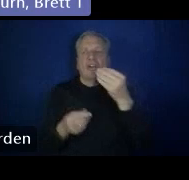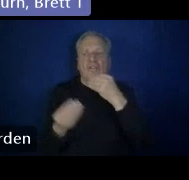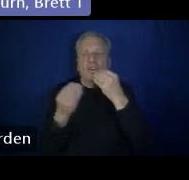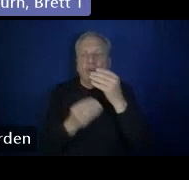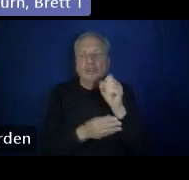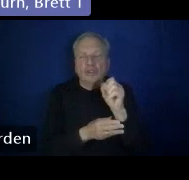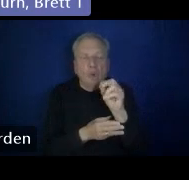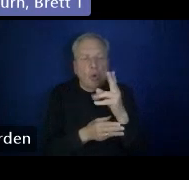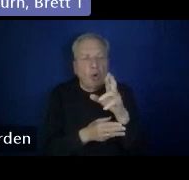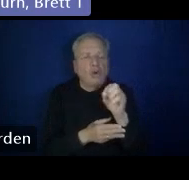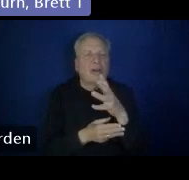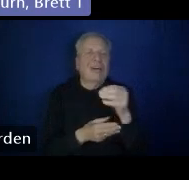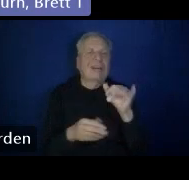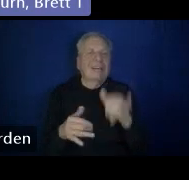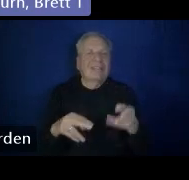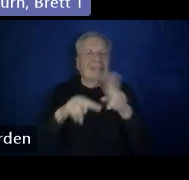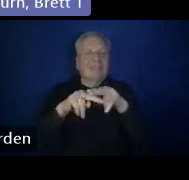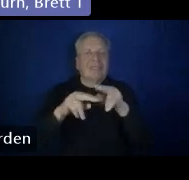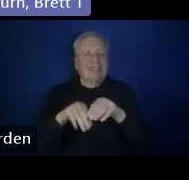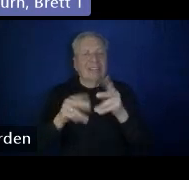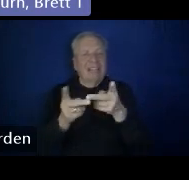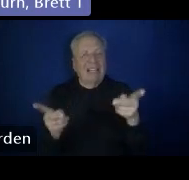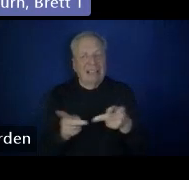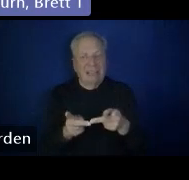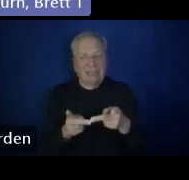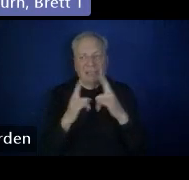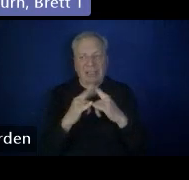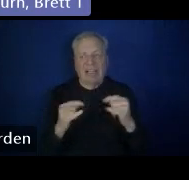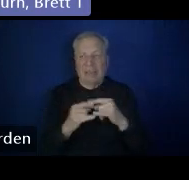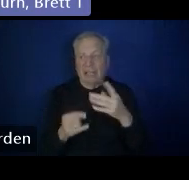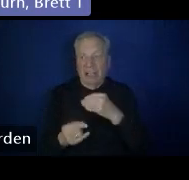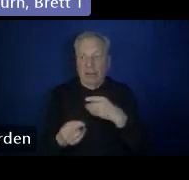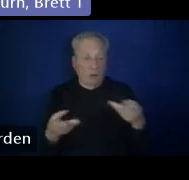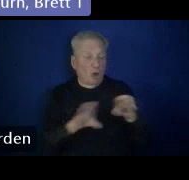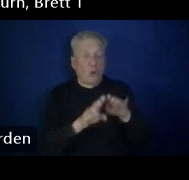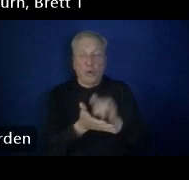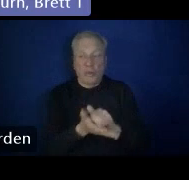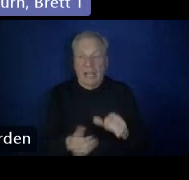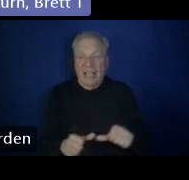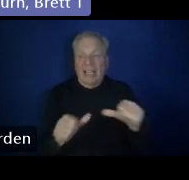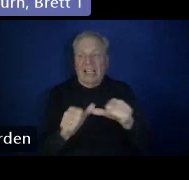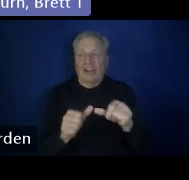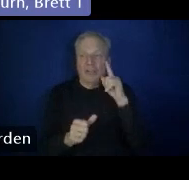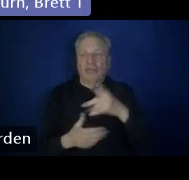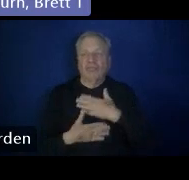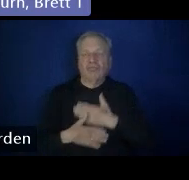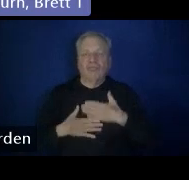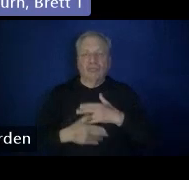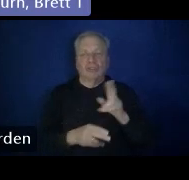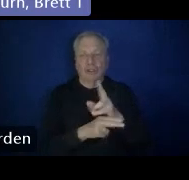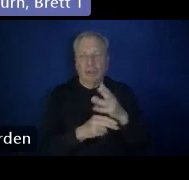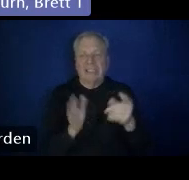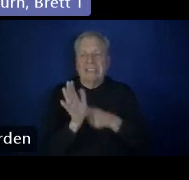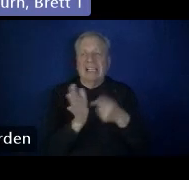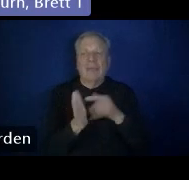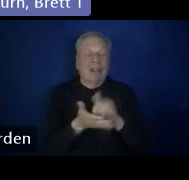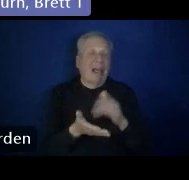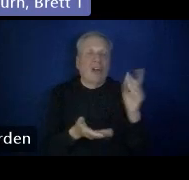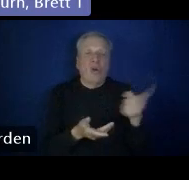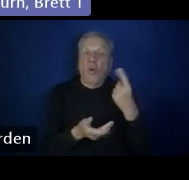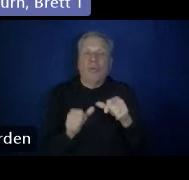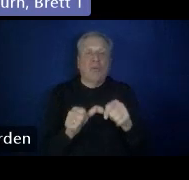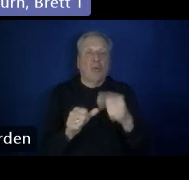right next to a trail or in a campsite, and we're closing the area to recreational use. These closures sometimes only last a day. They